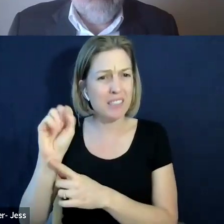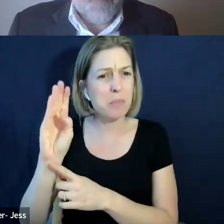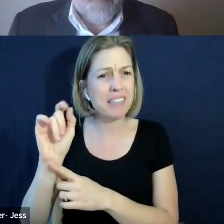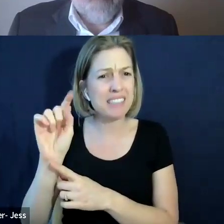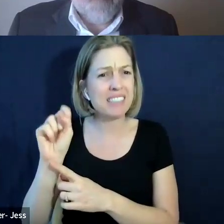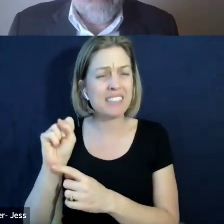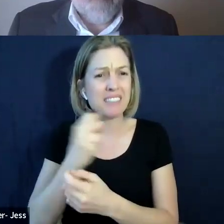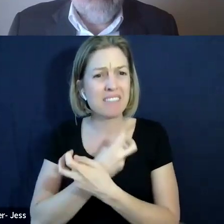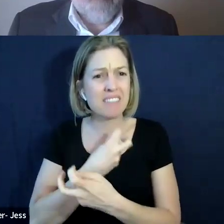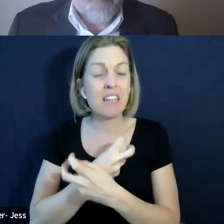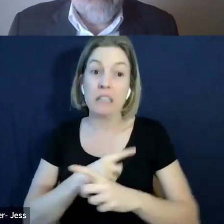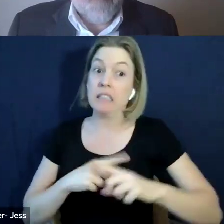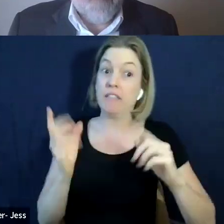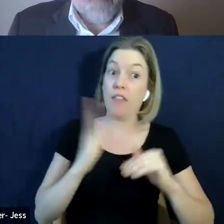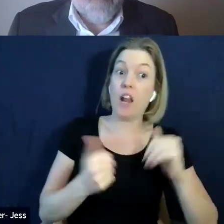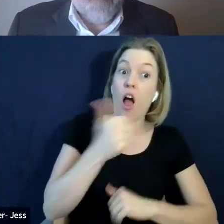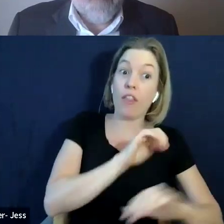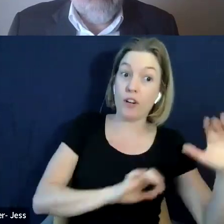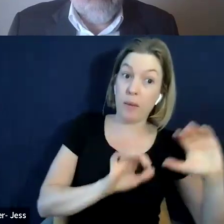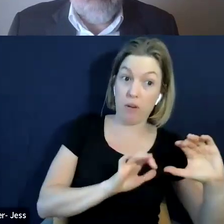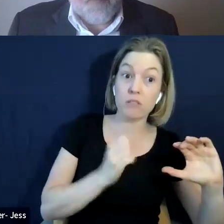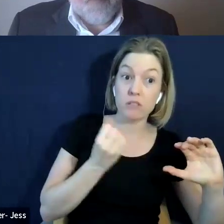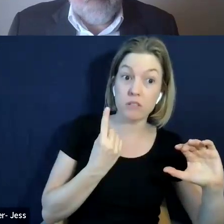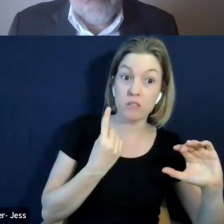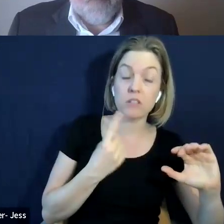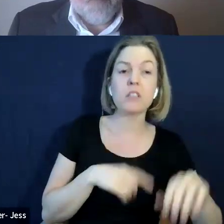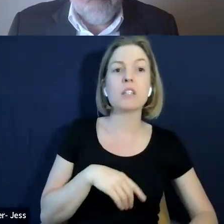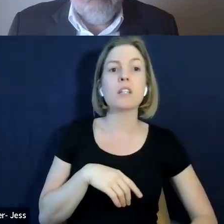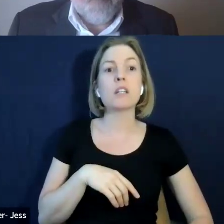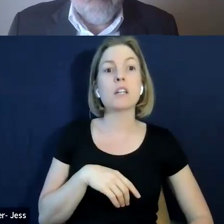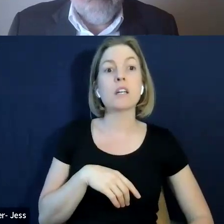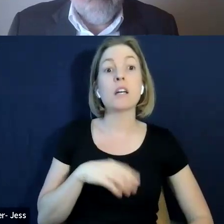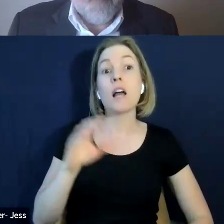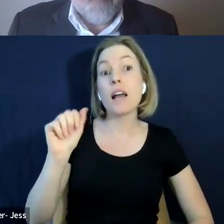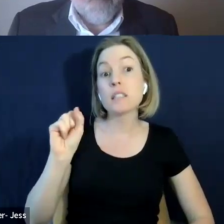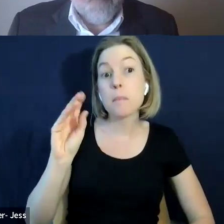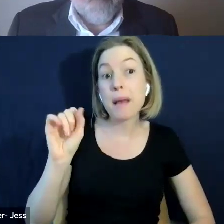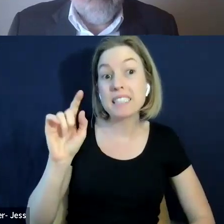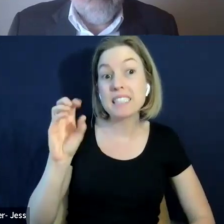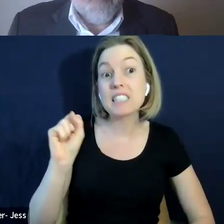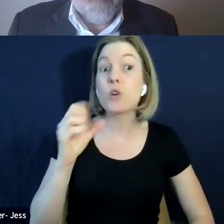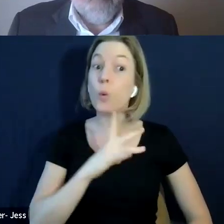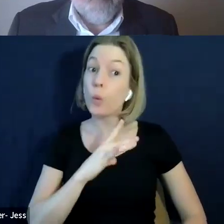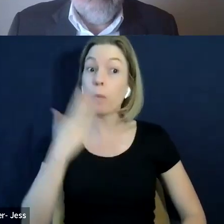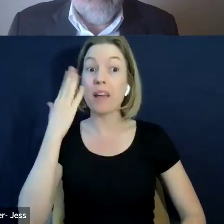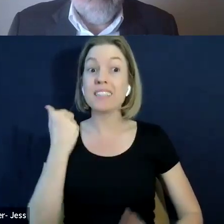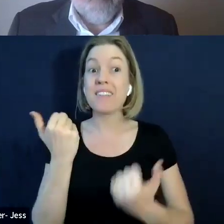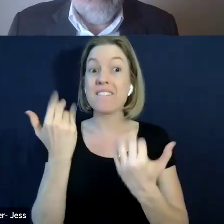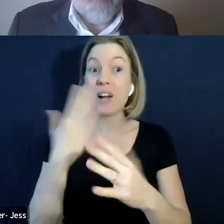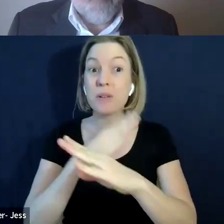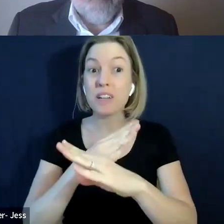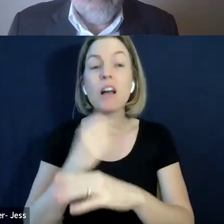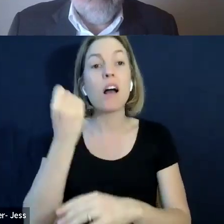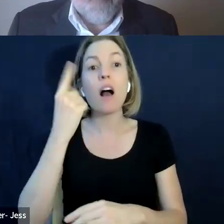from other chemical contaminants. It was a desirable material because it is fire resistant, but it also doesn't